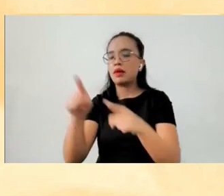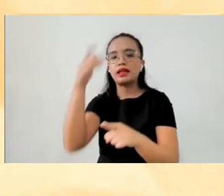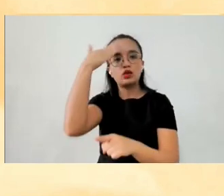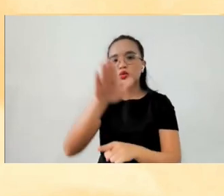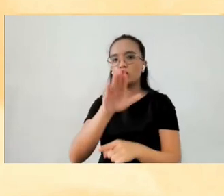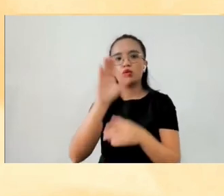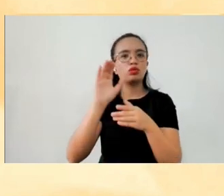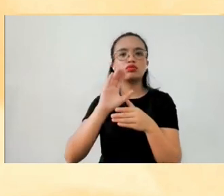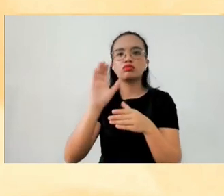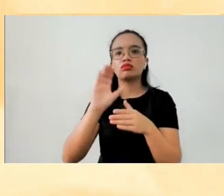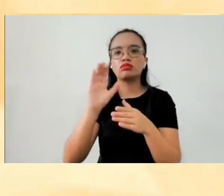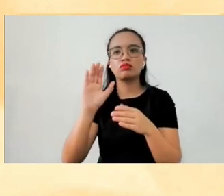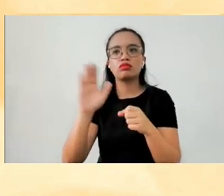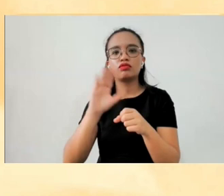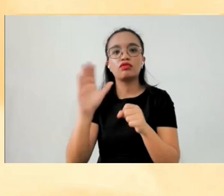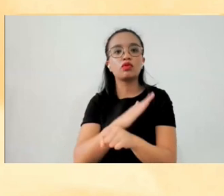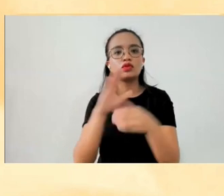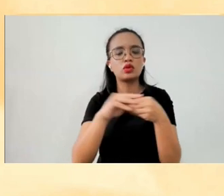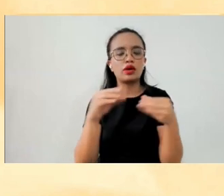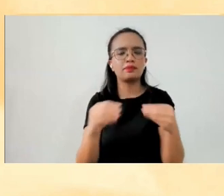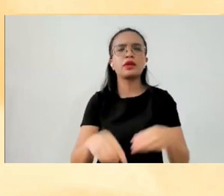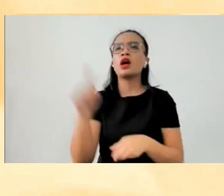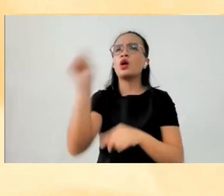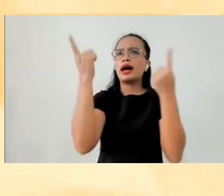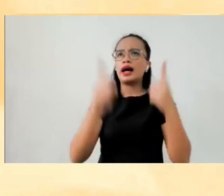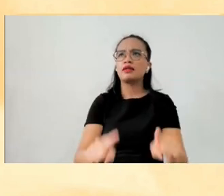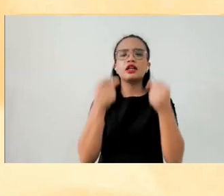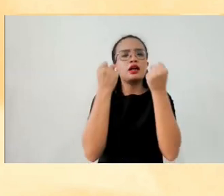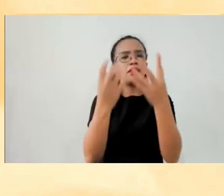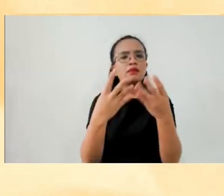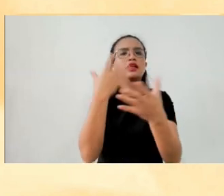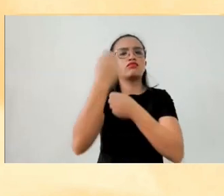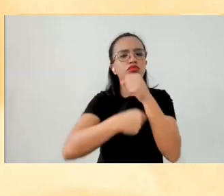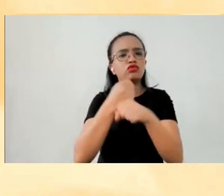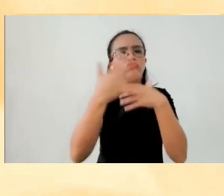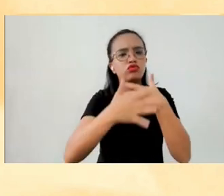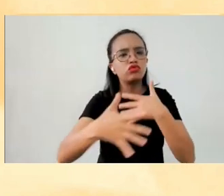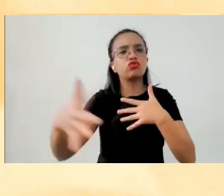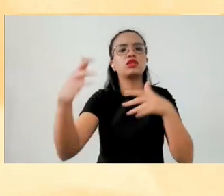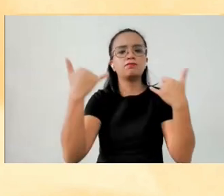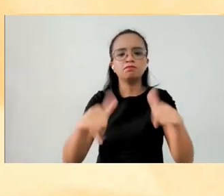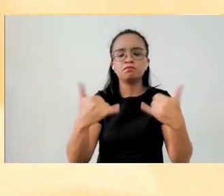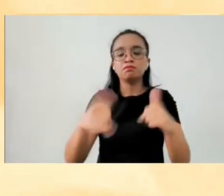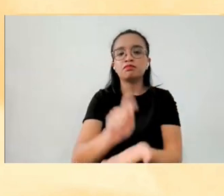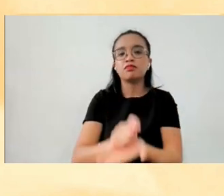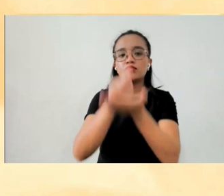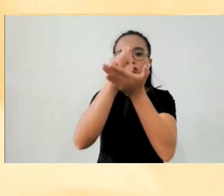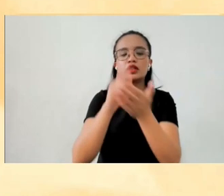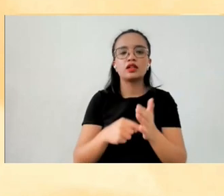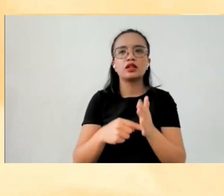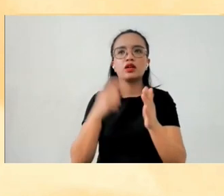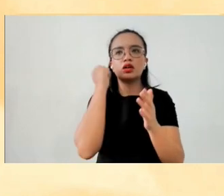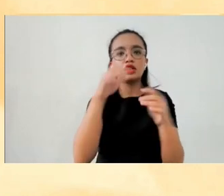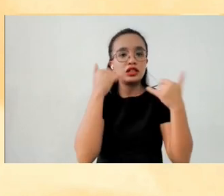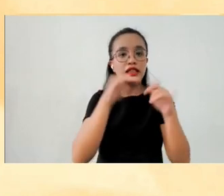then. What happened was, during my many decades of practicing play therapy, the children always play